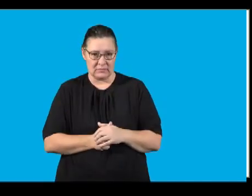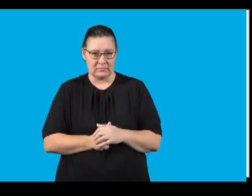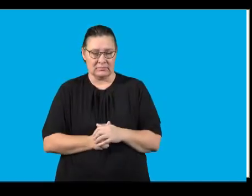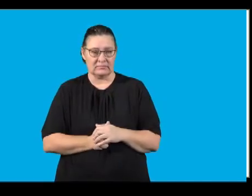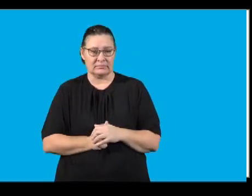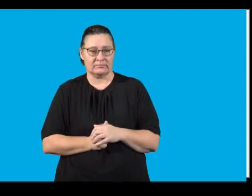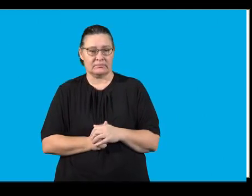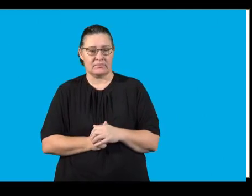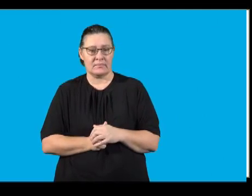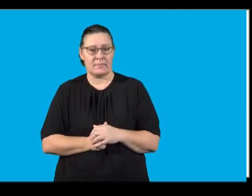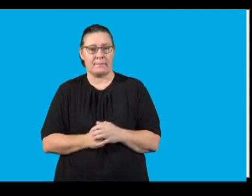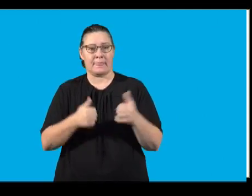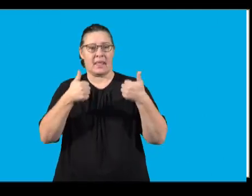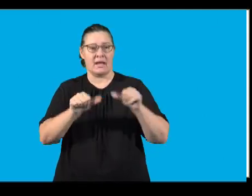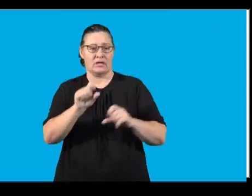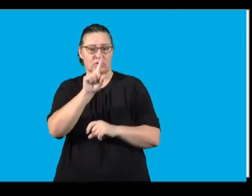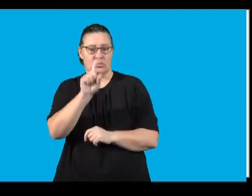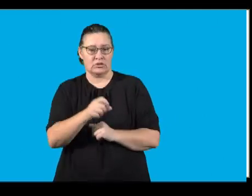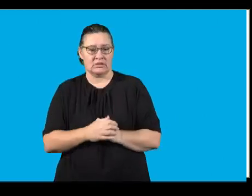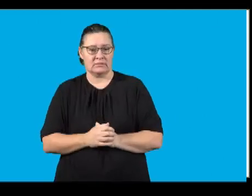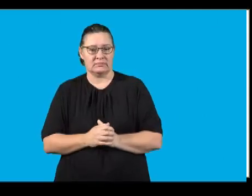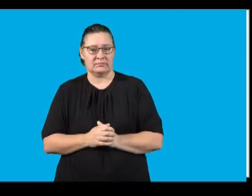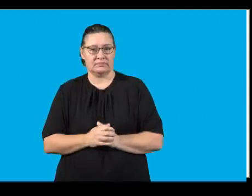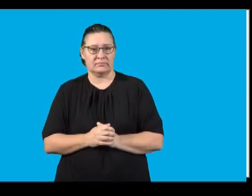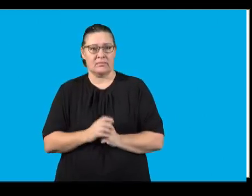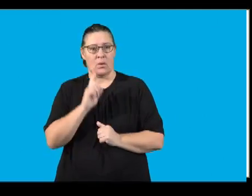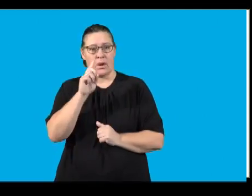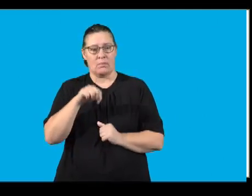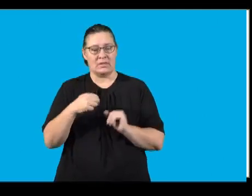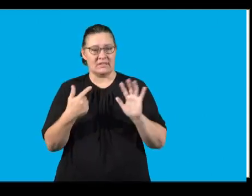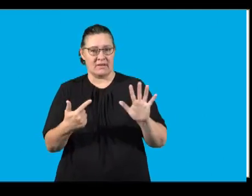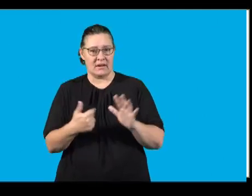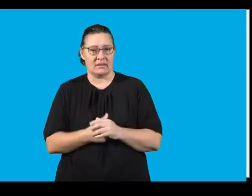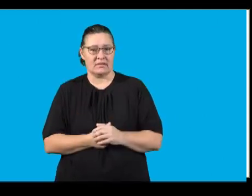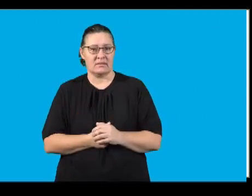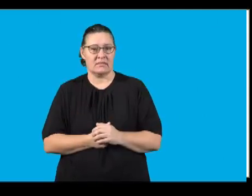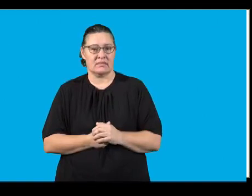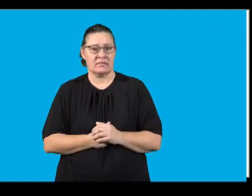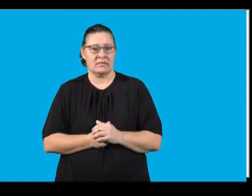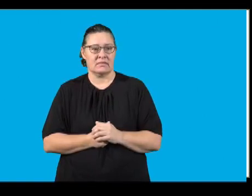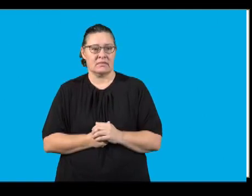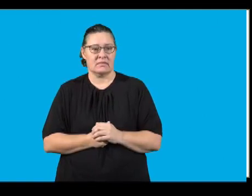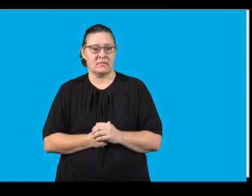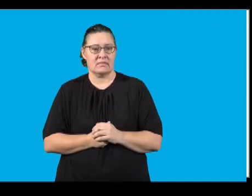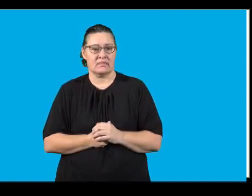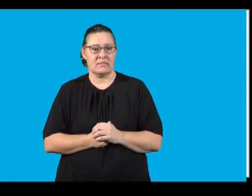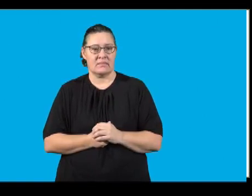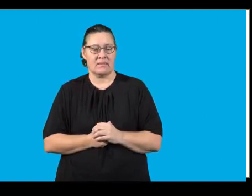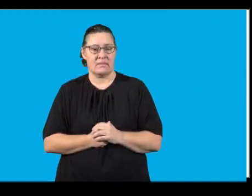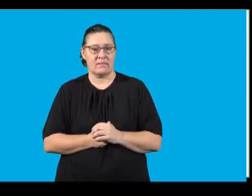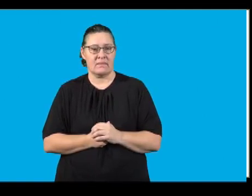our next question, all right? Question 1.7, all right? And in this